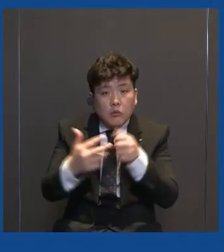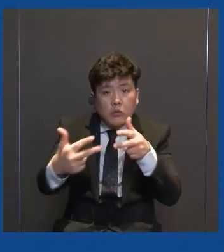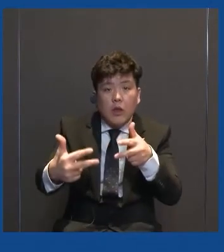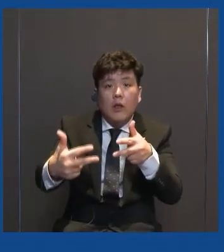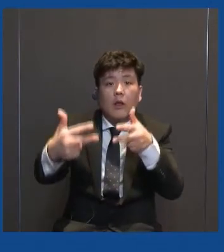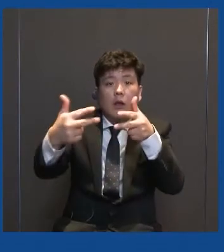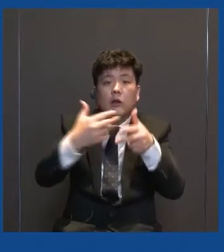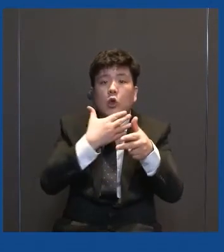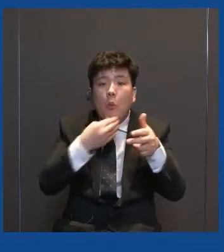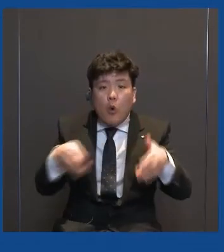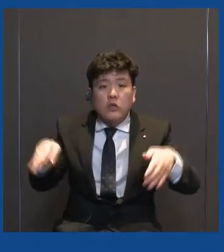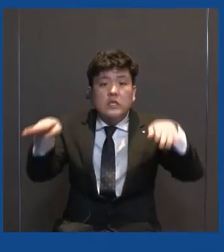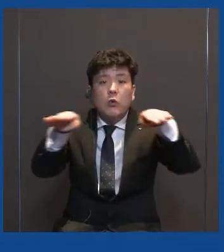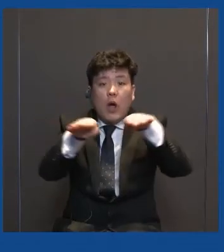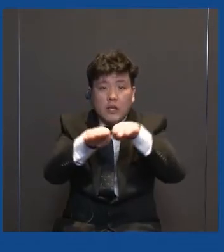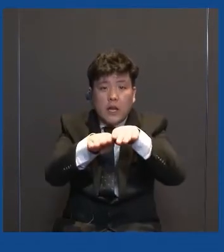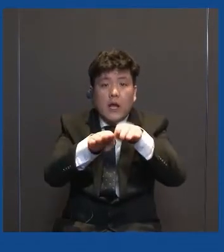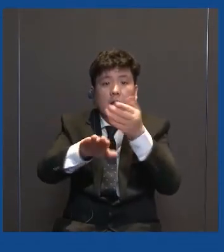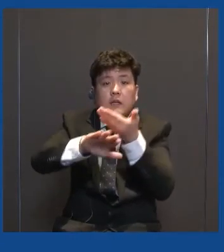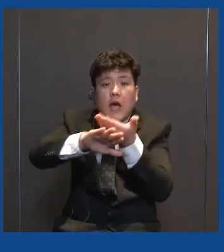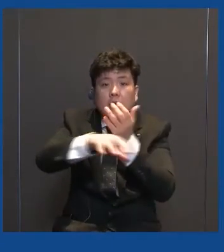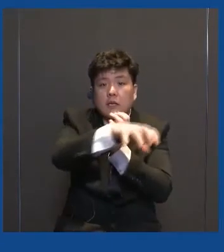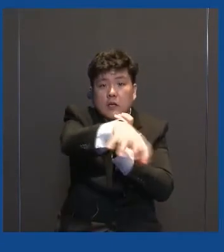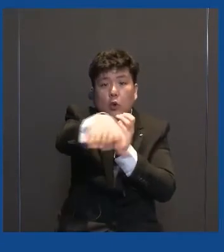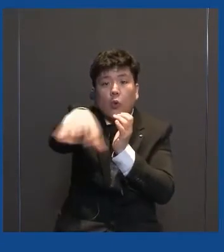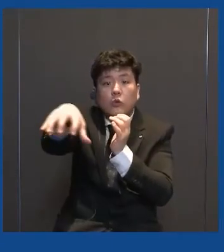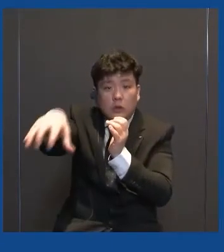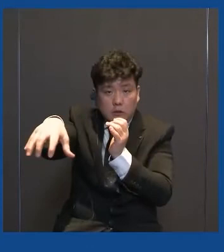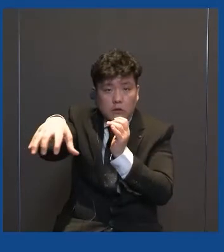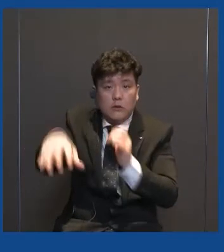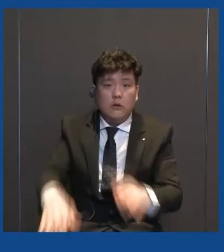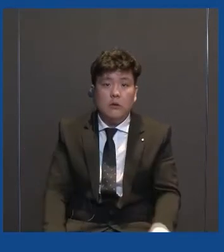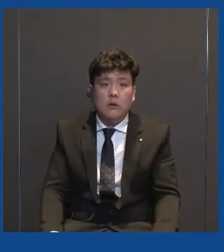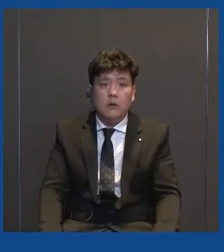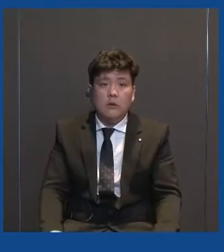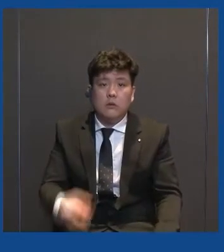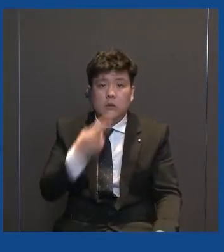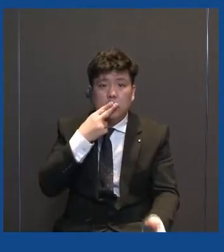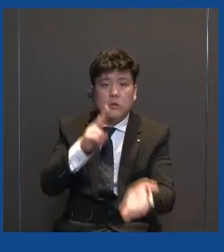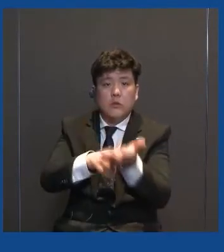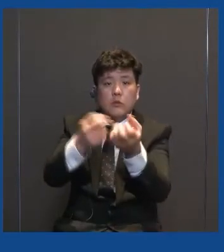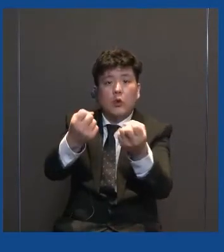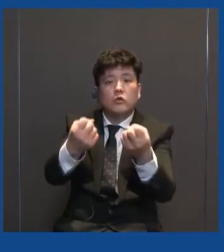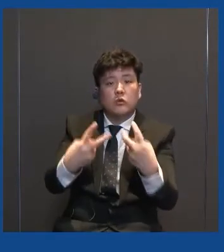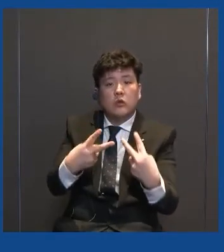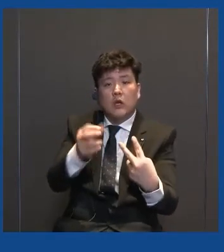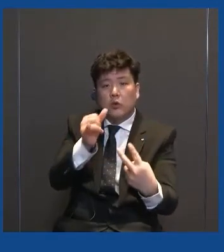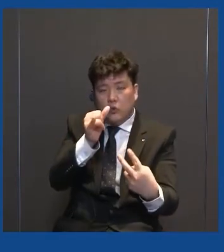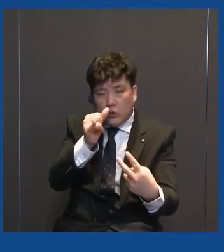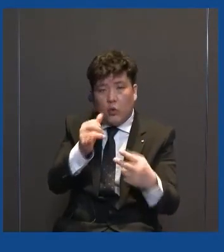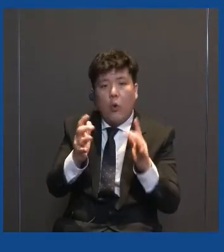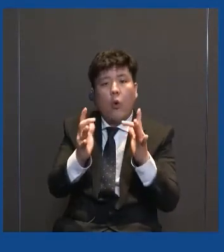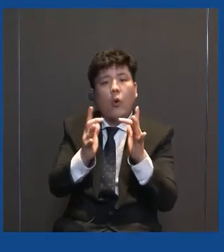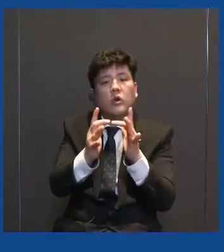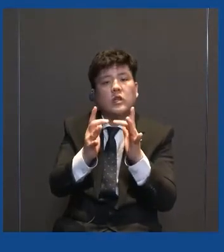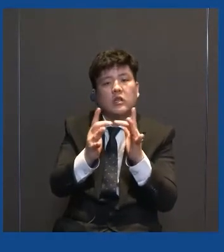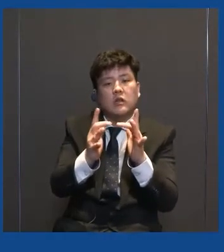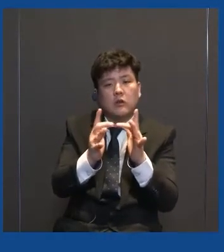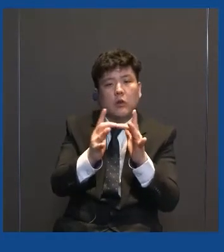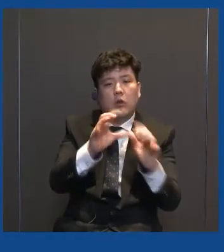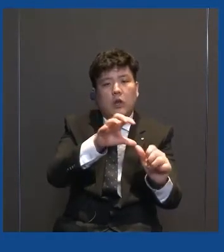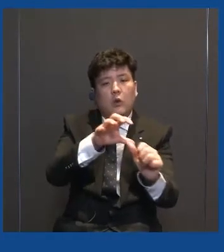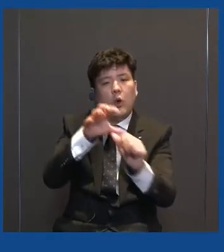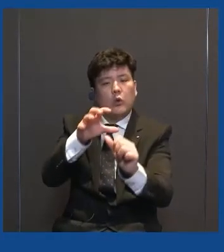Then that is why we also are receiving newsletters from